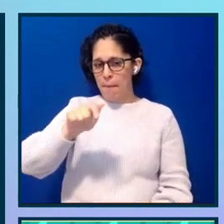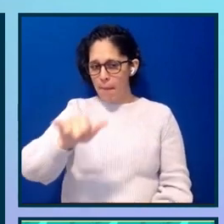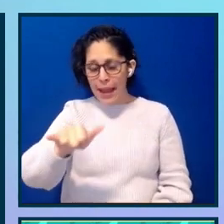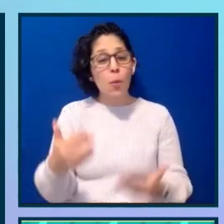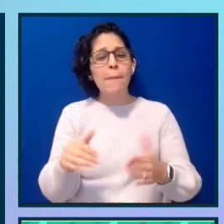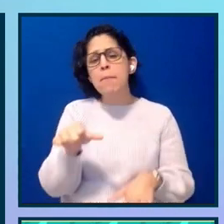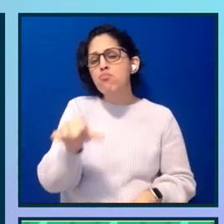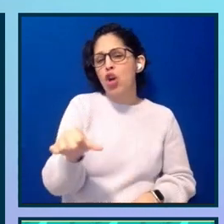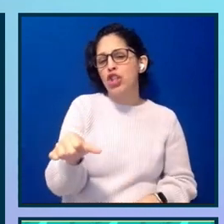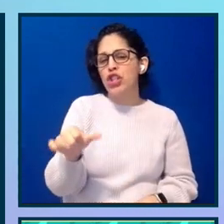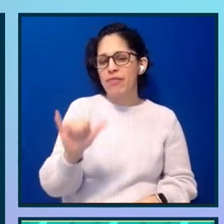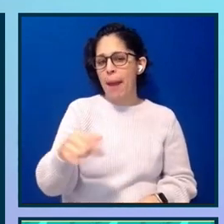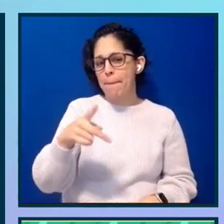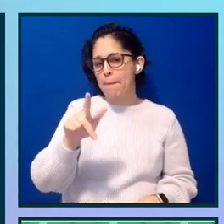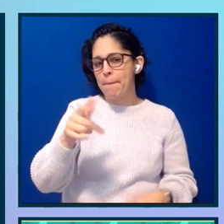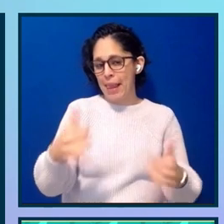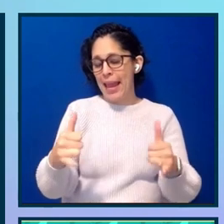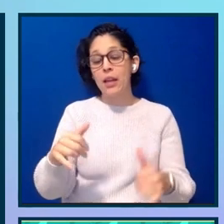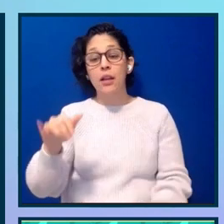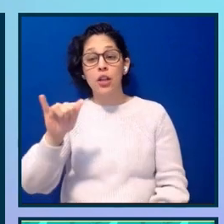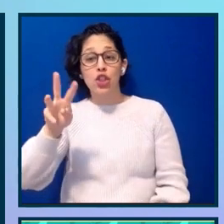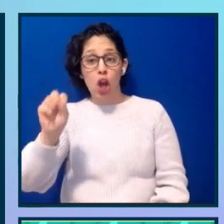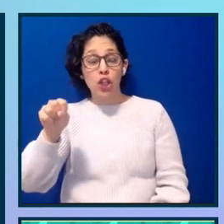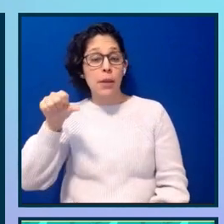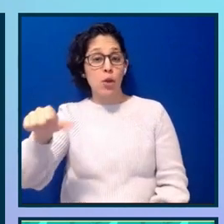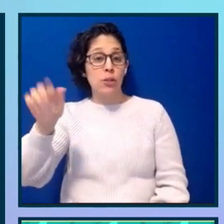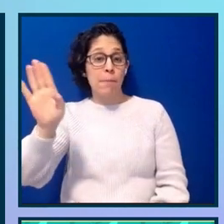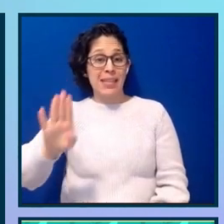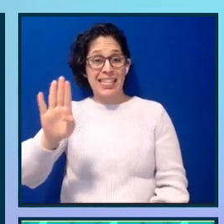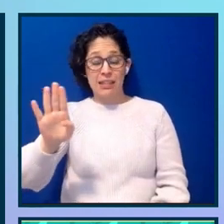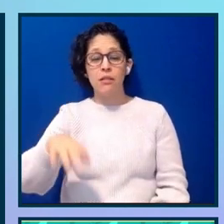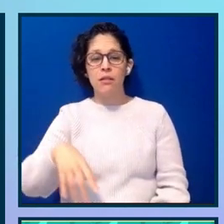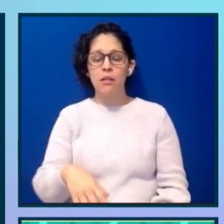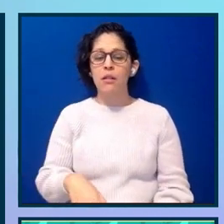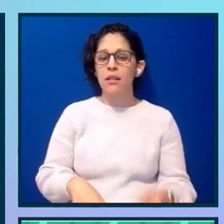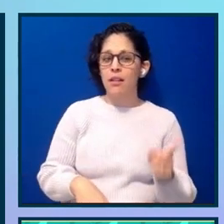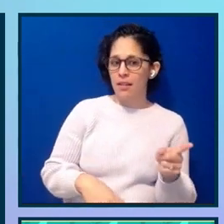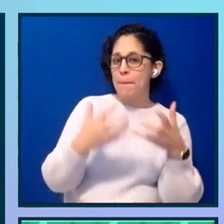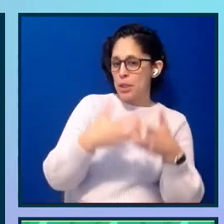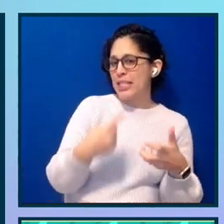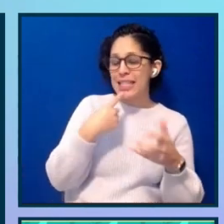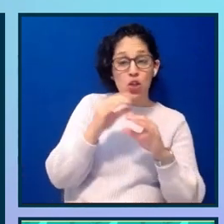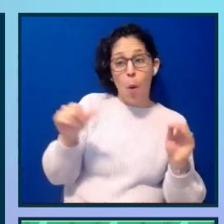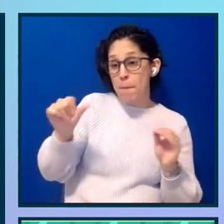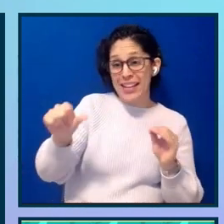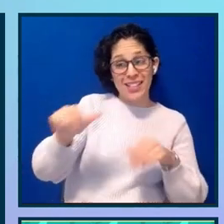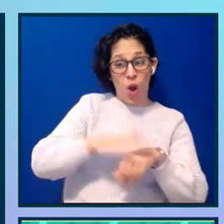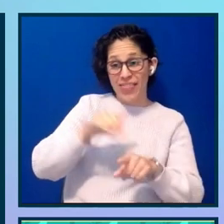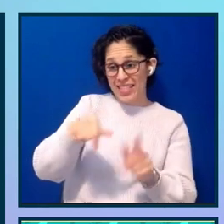button. In JAWS, you can press B to go to the next button. There are no buttons on this page. Okay,